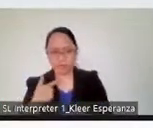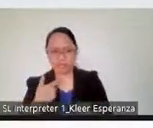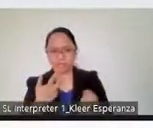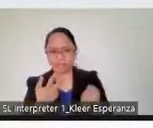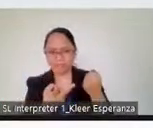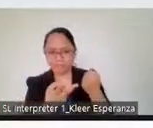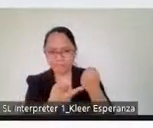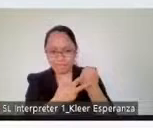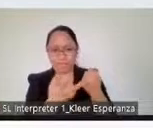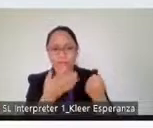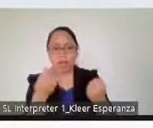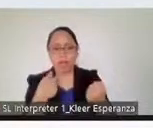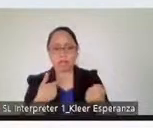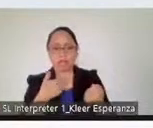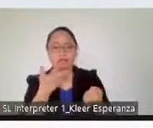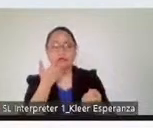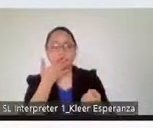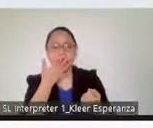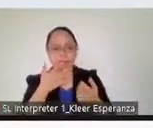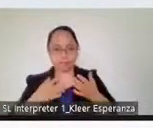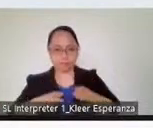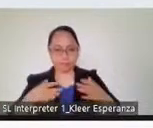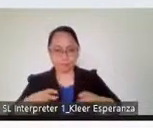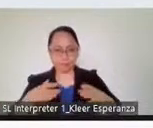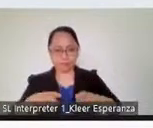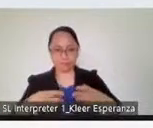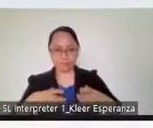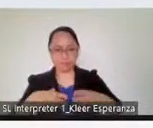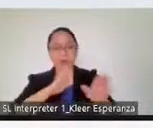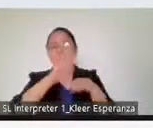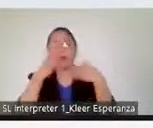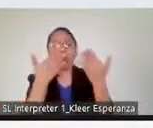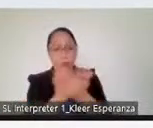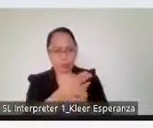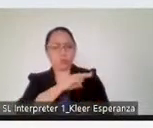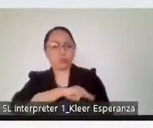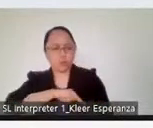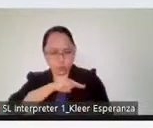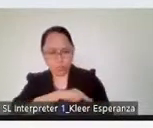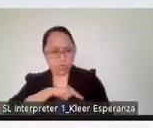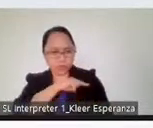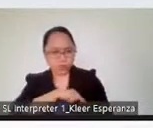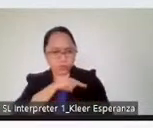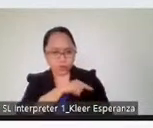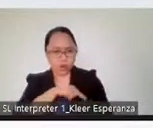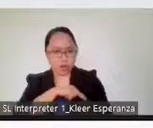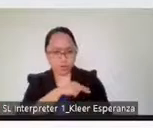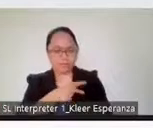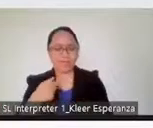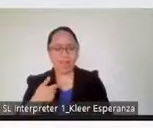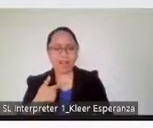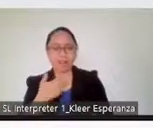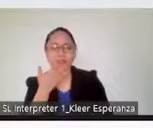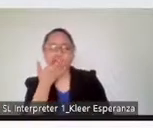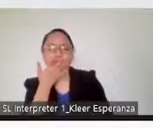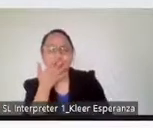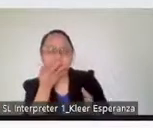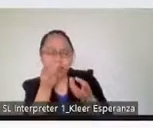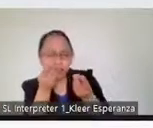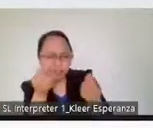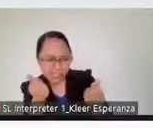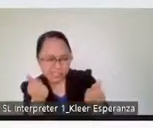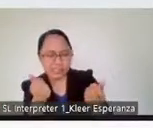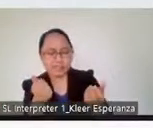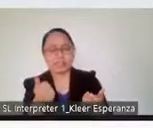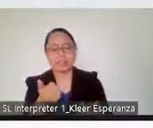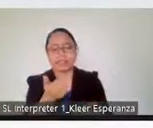red and black, while the weft threads are all natural or undyed, with discoloration in some of its parts. The maximum length of Fragment A